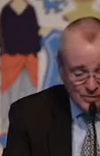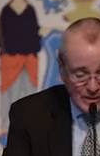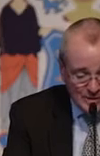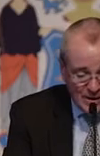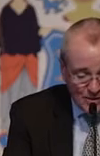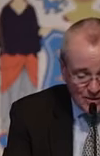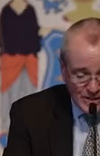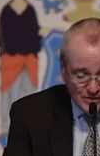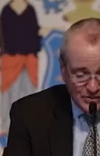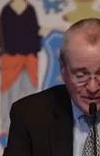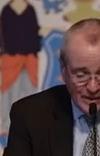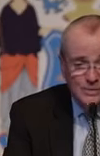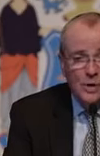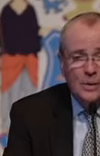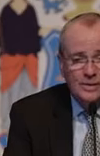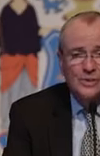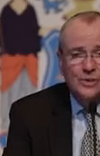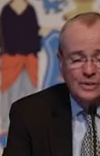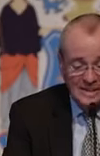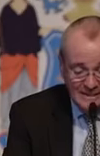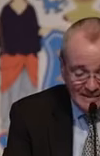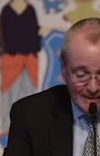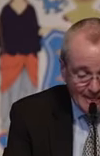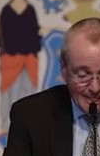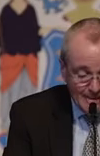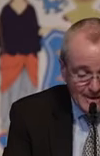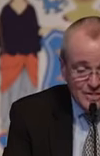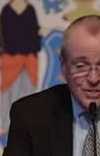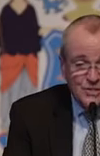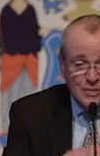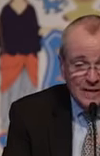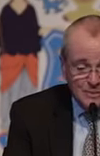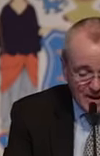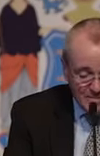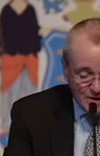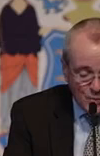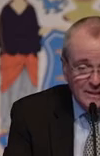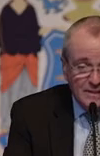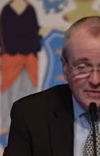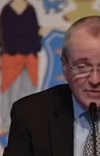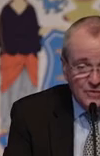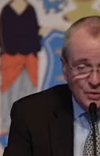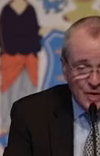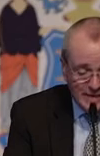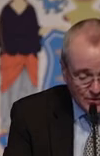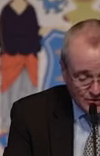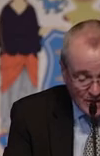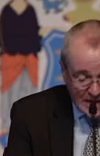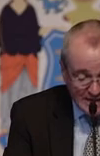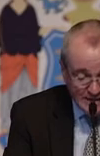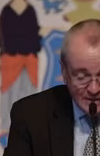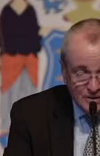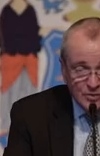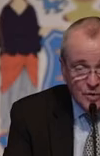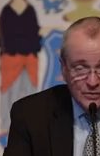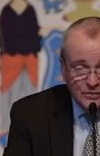Wolf, surrounded by her kids of Newark, New Jersey. And she's surrounded by the way, left to right,